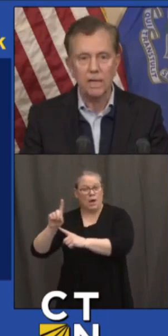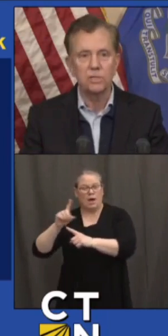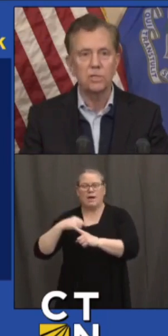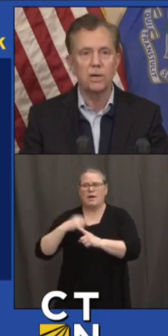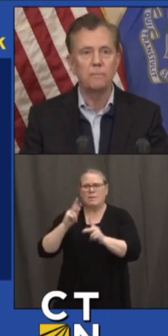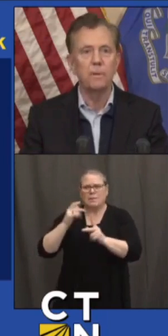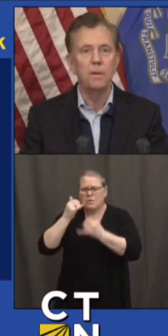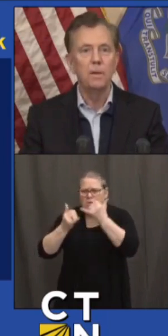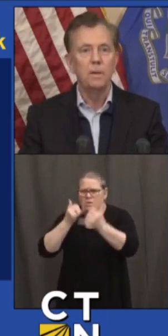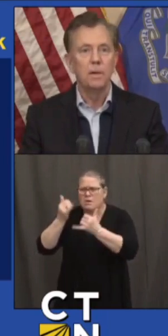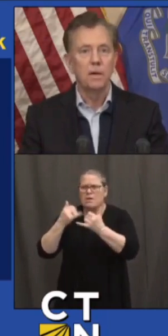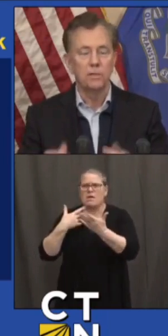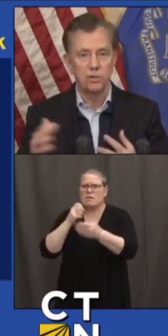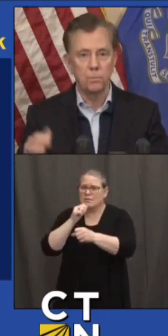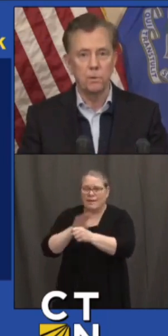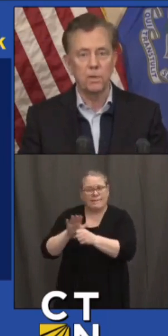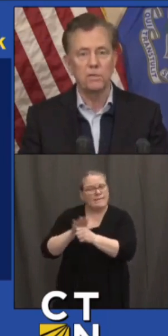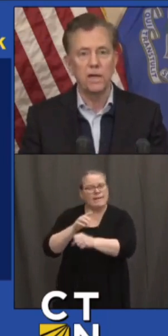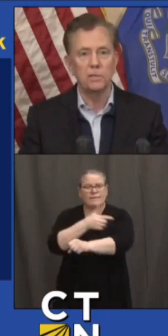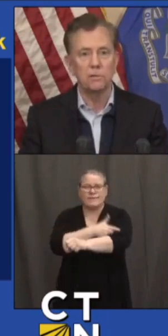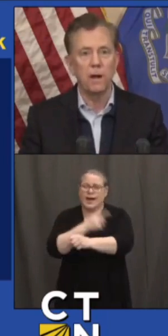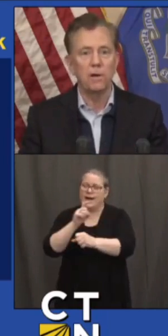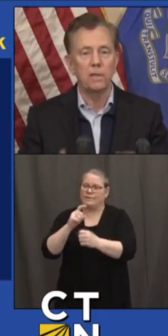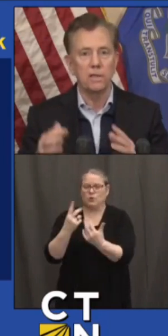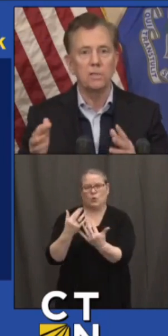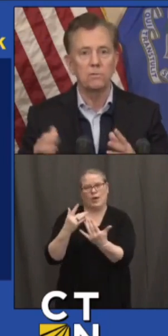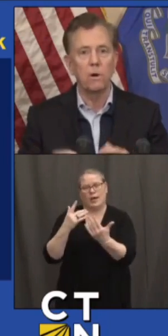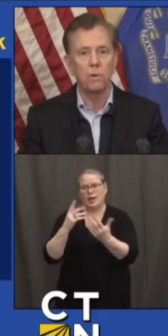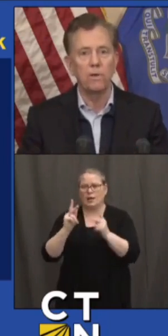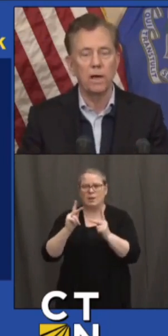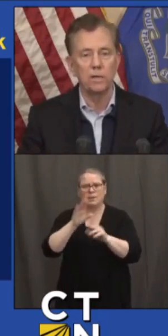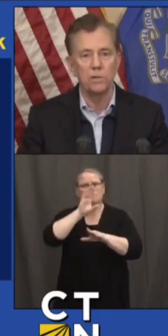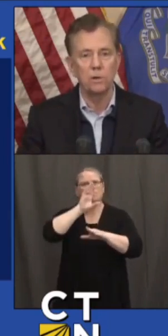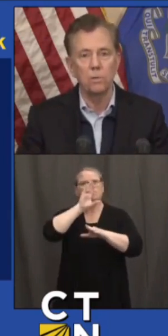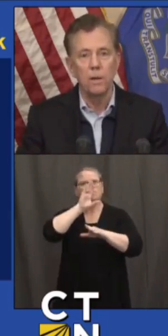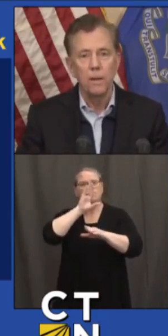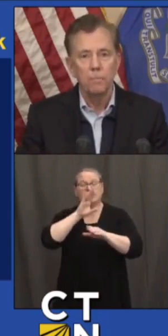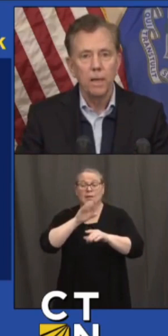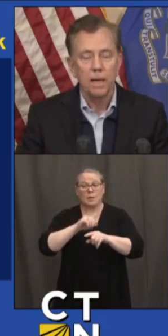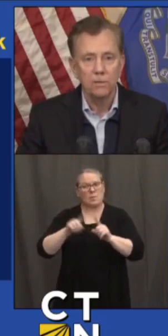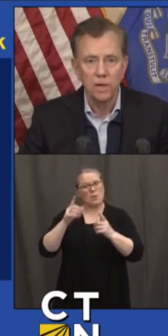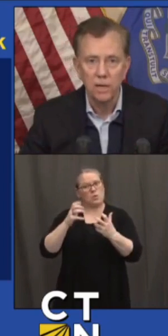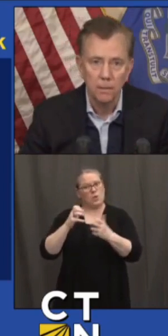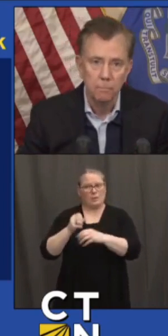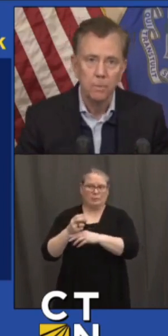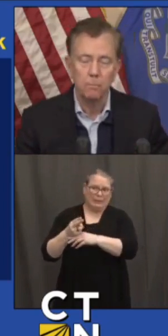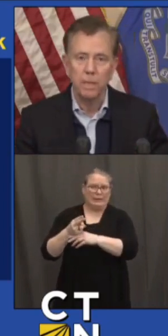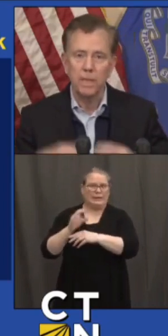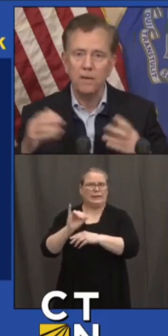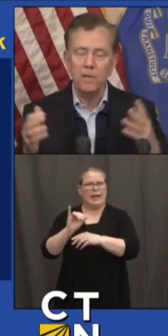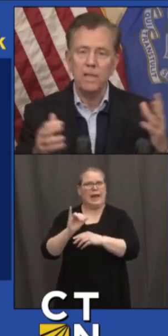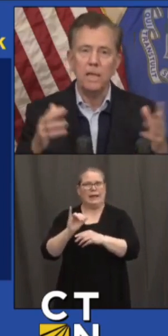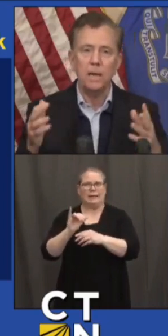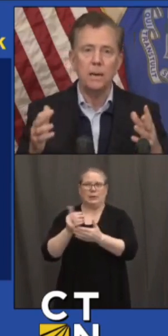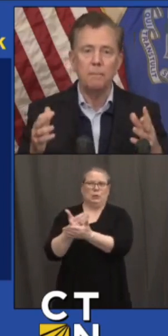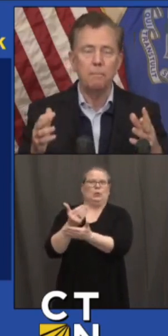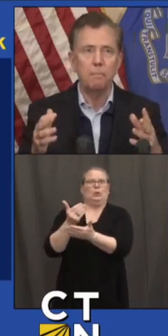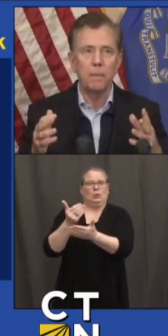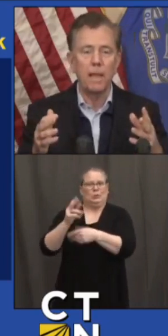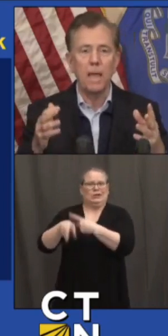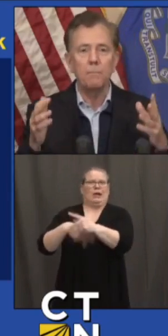race against the super contagious variant. This is what we've got to do. And I'll tell you, given